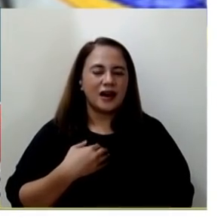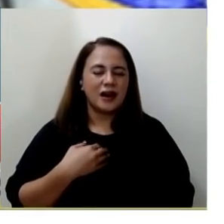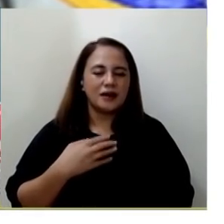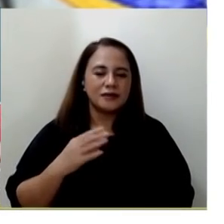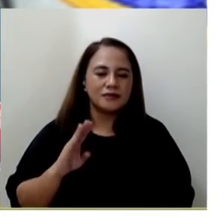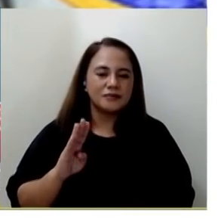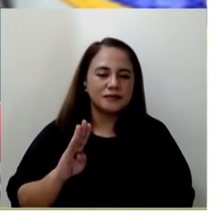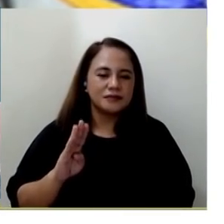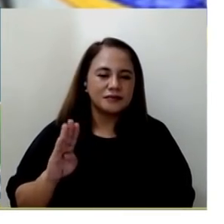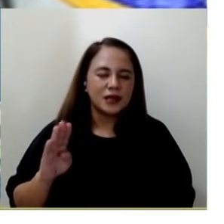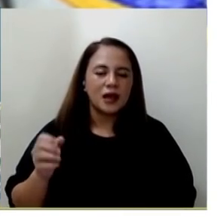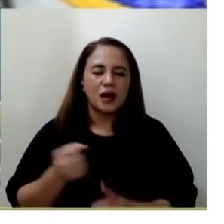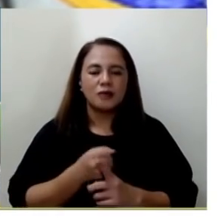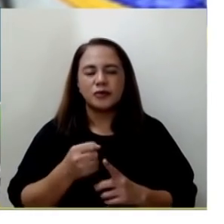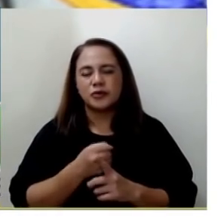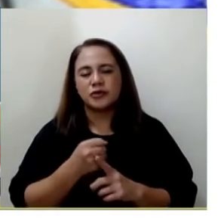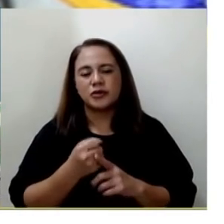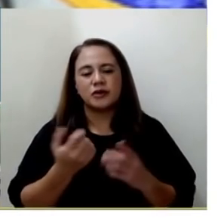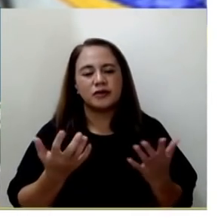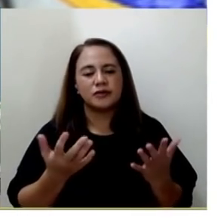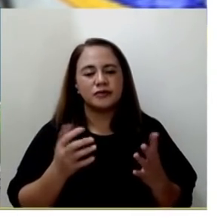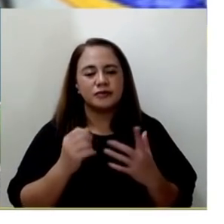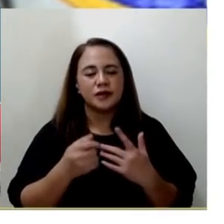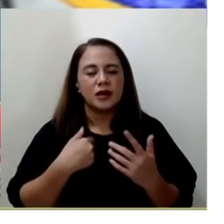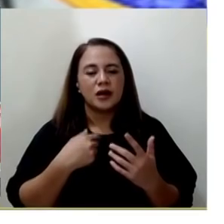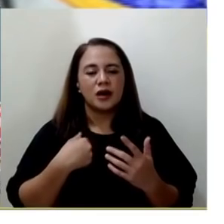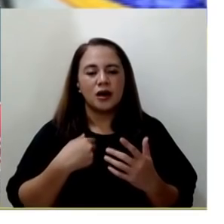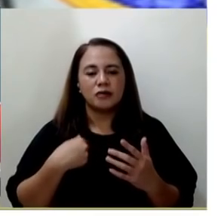abuse of authority, meron po dyan mga extortion.